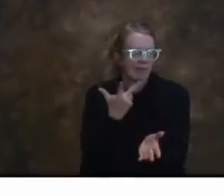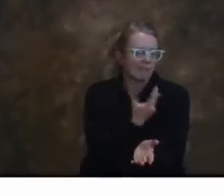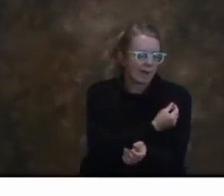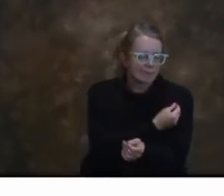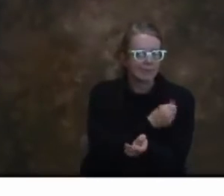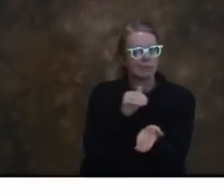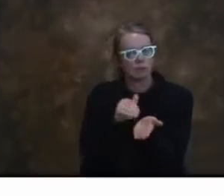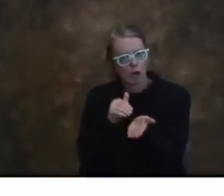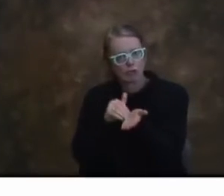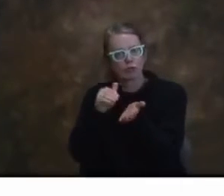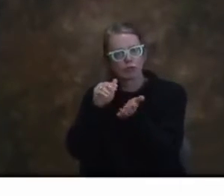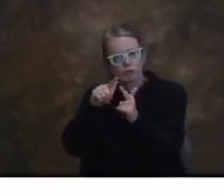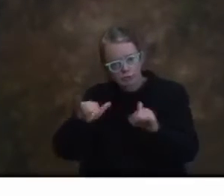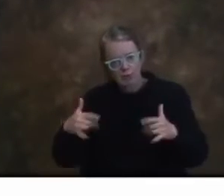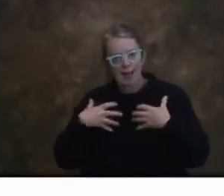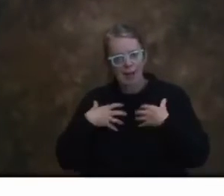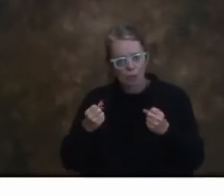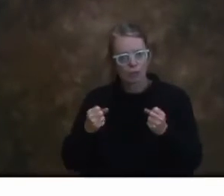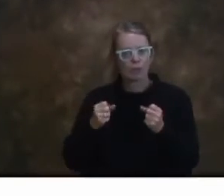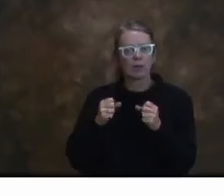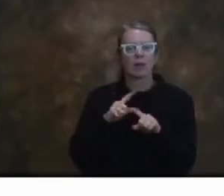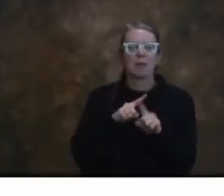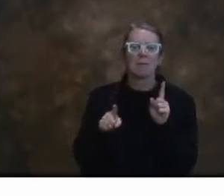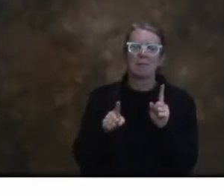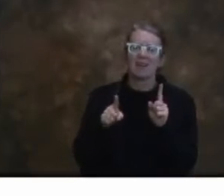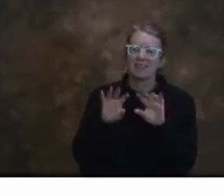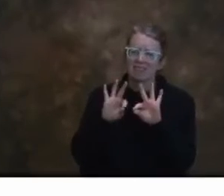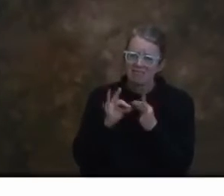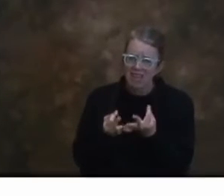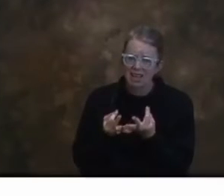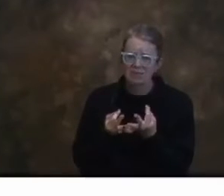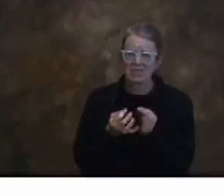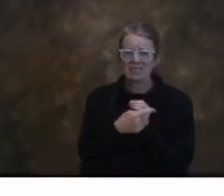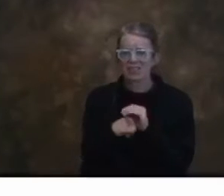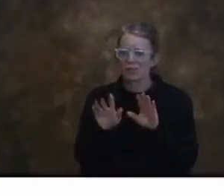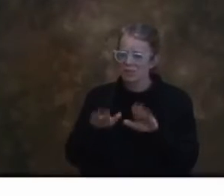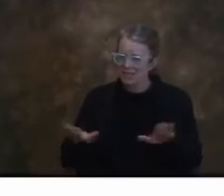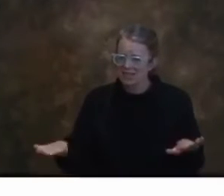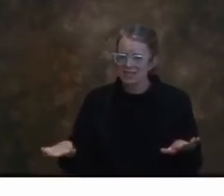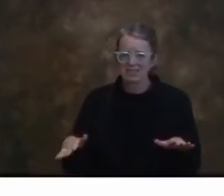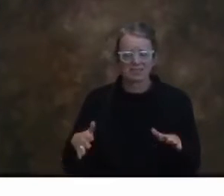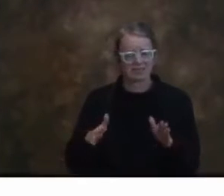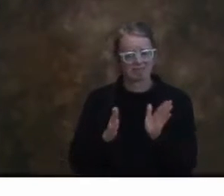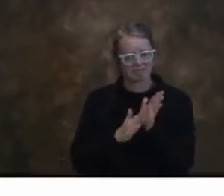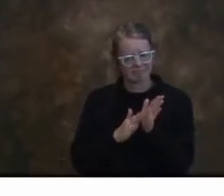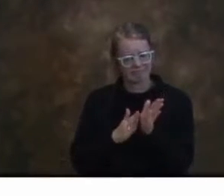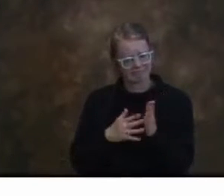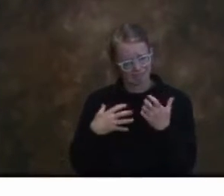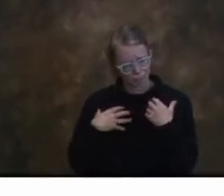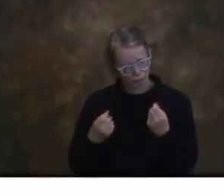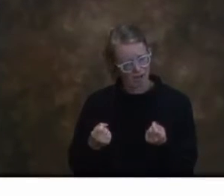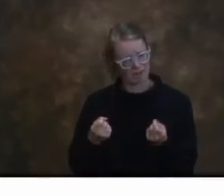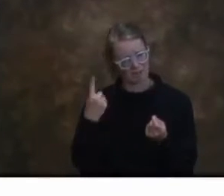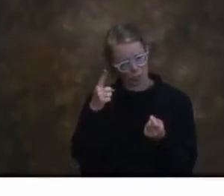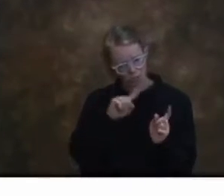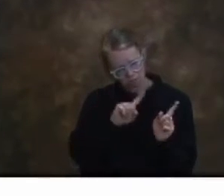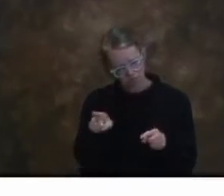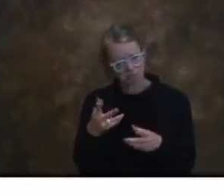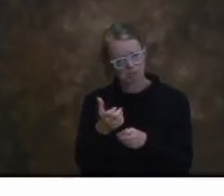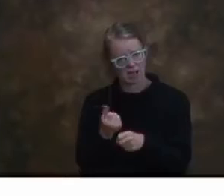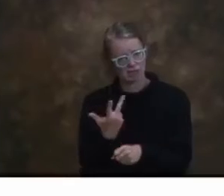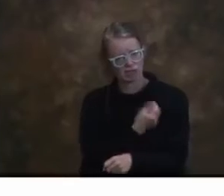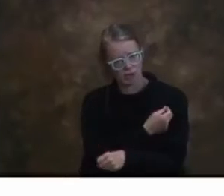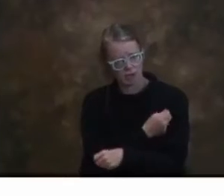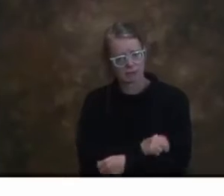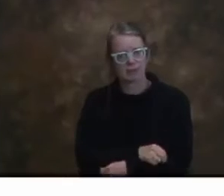effort, but also commend those families and those kids for coming out. That's almost